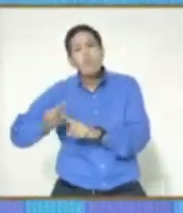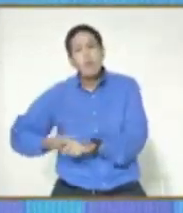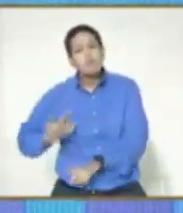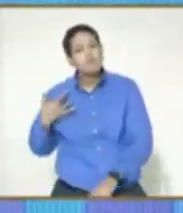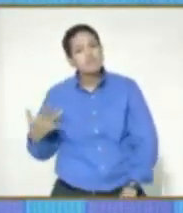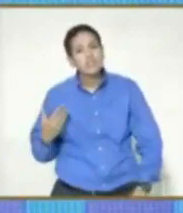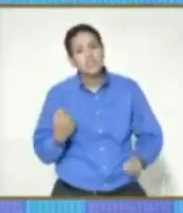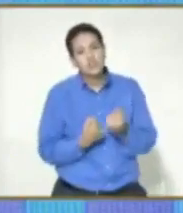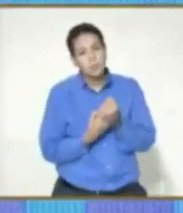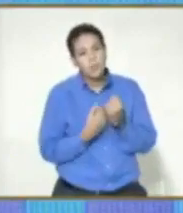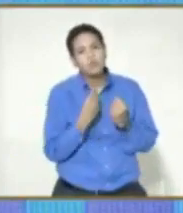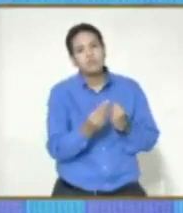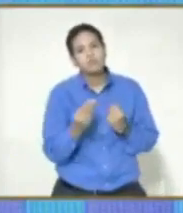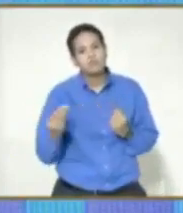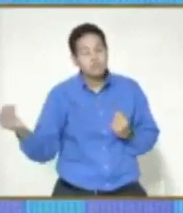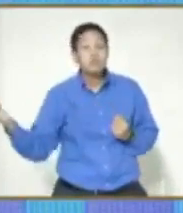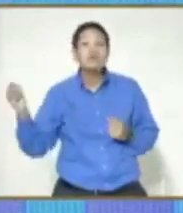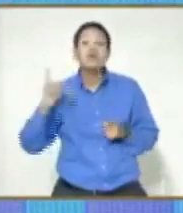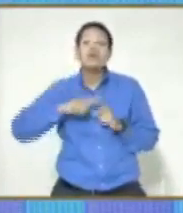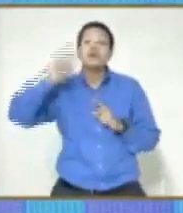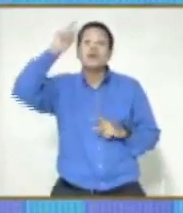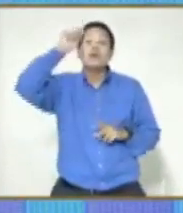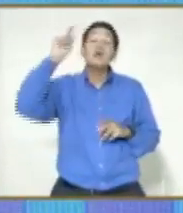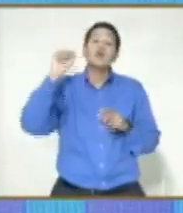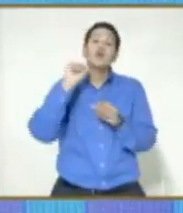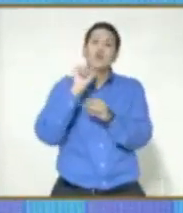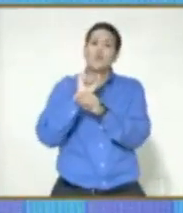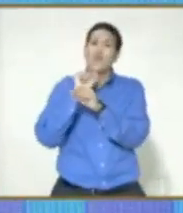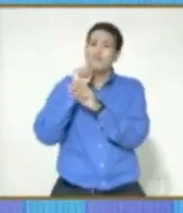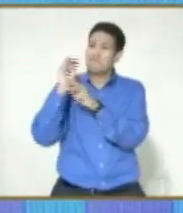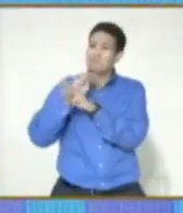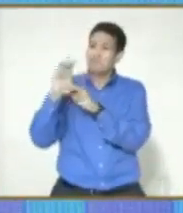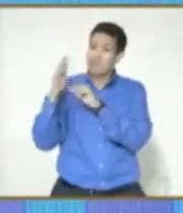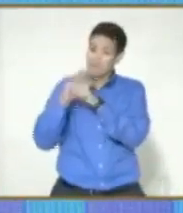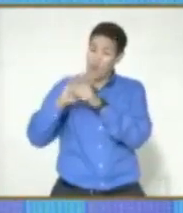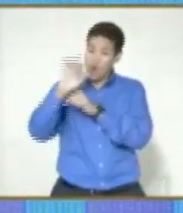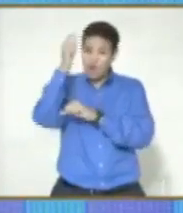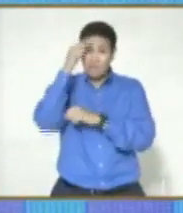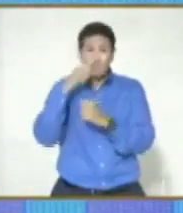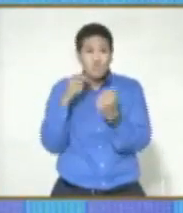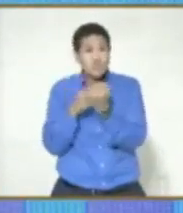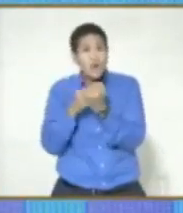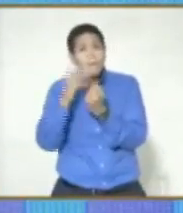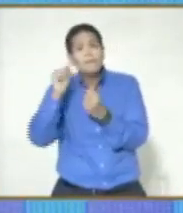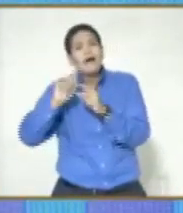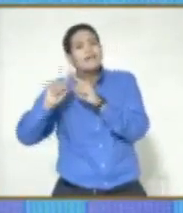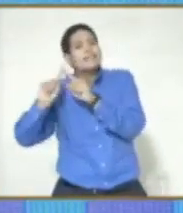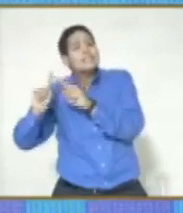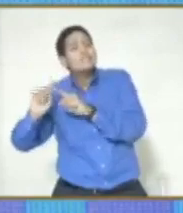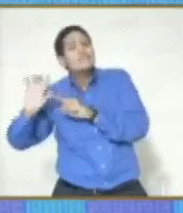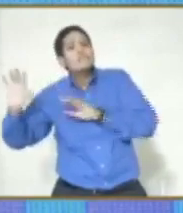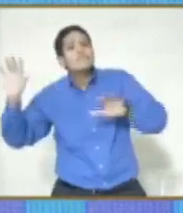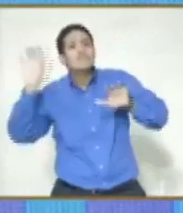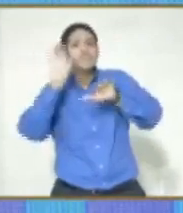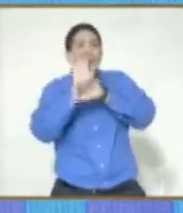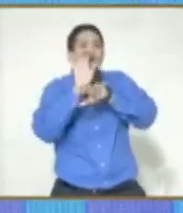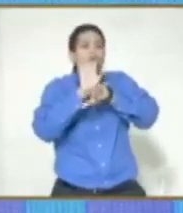the Ministry of Local Government is also complemented by various other such